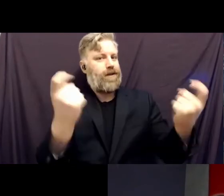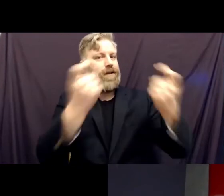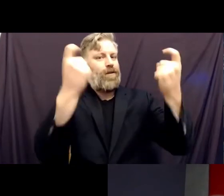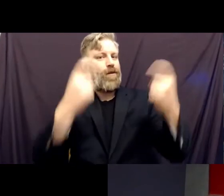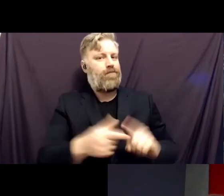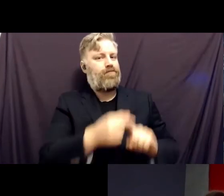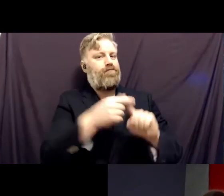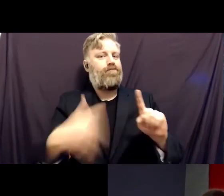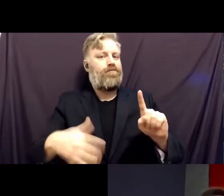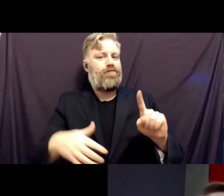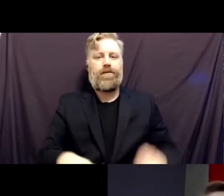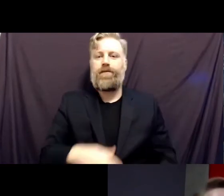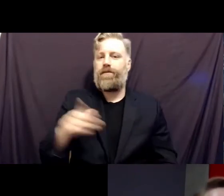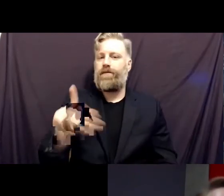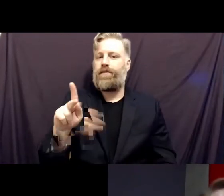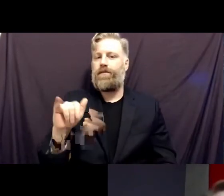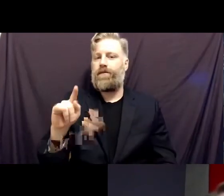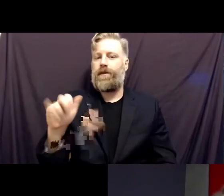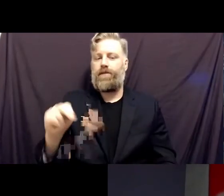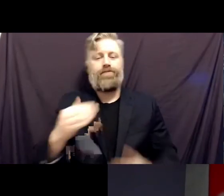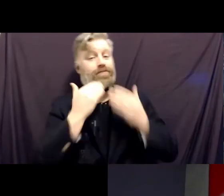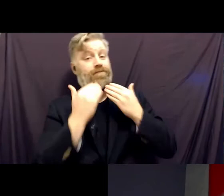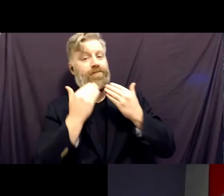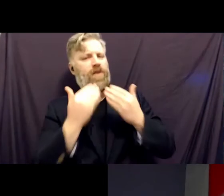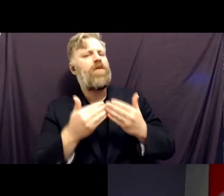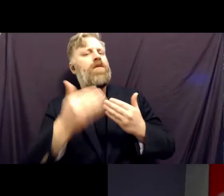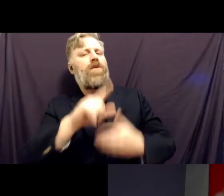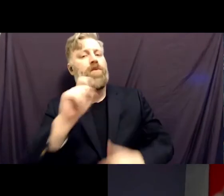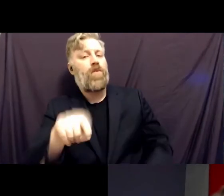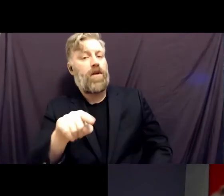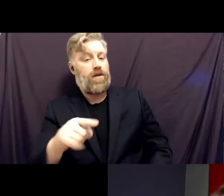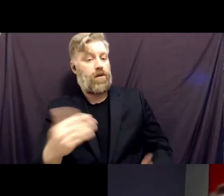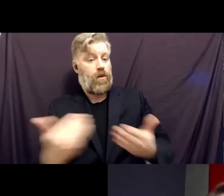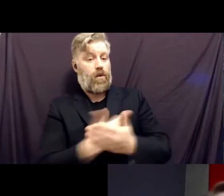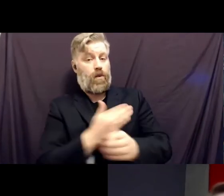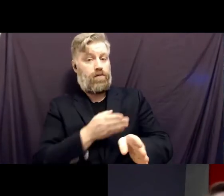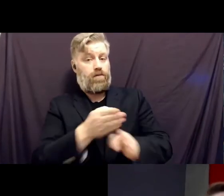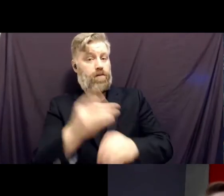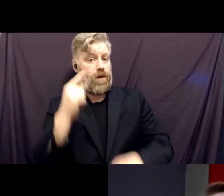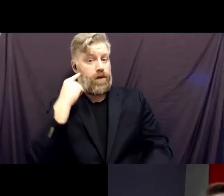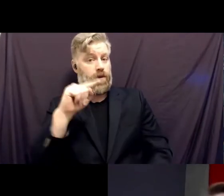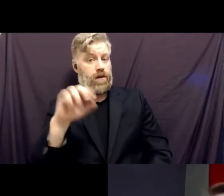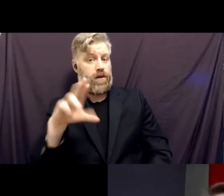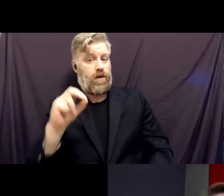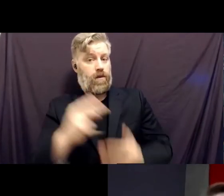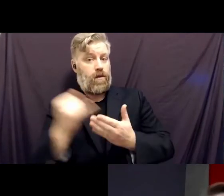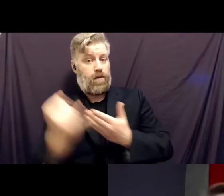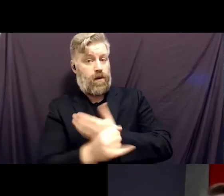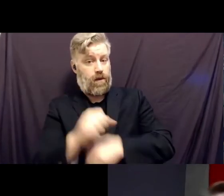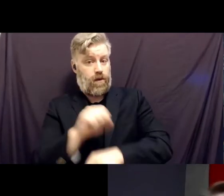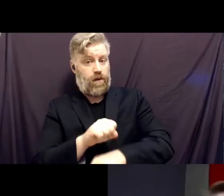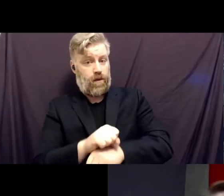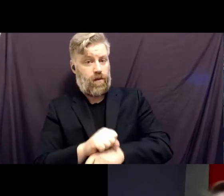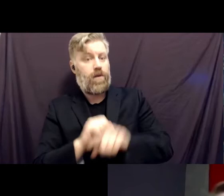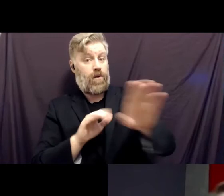Thank you. My next question is, a new area of the Zero Project work is the incredible database that your team